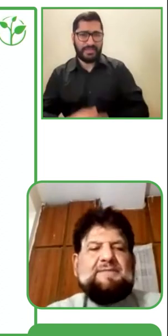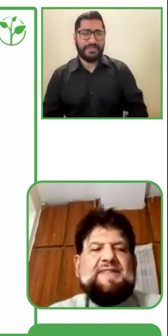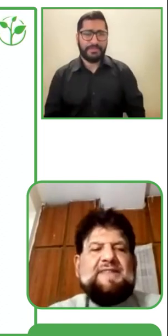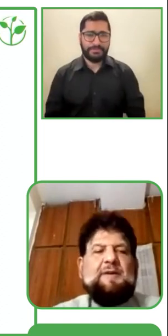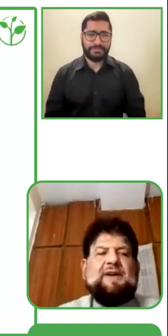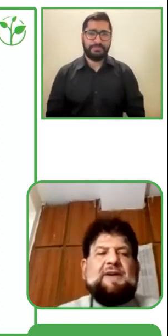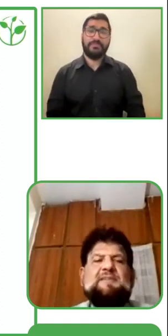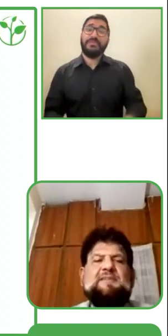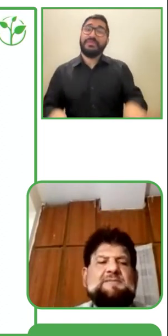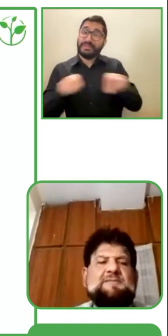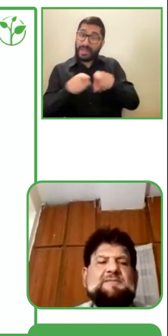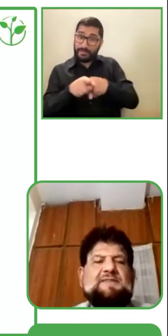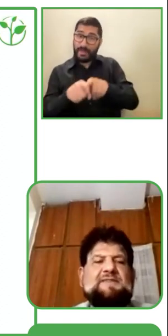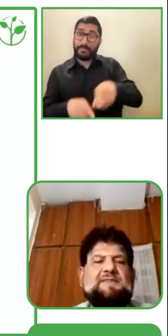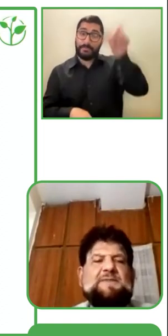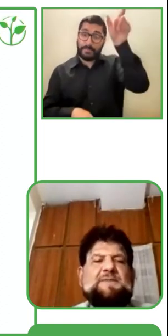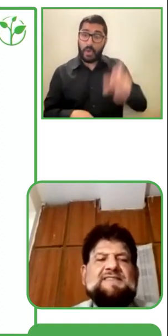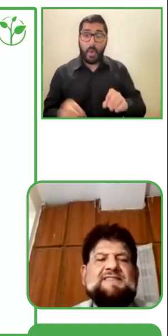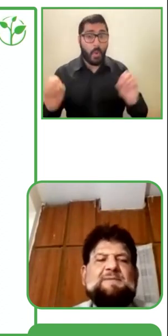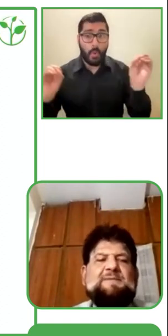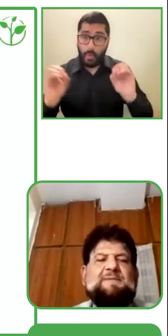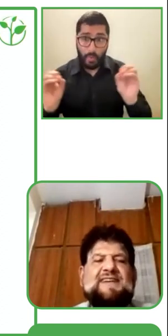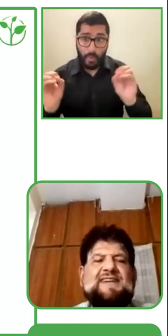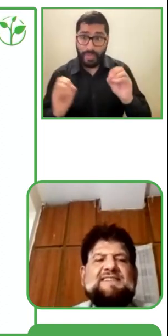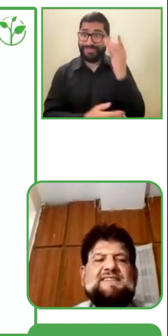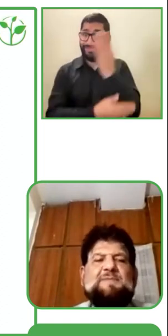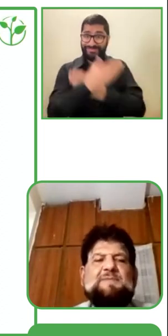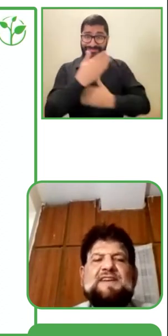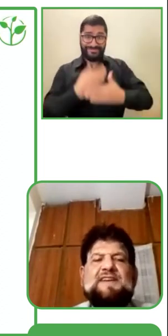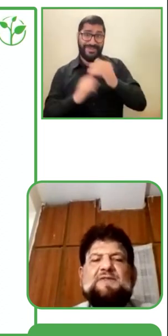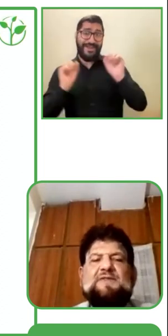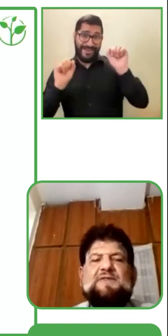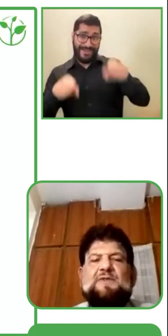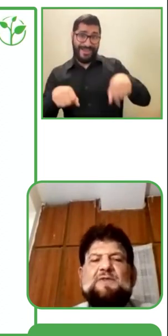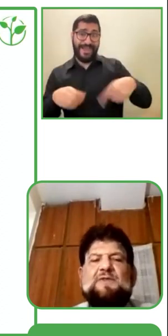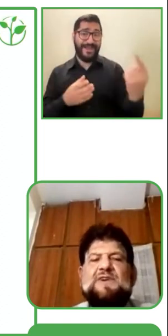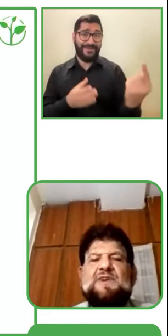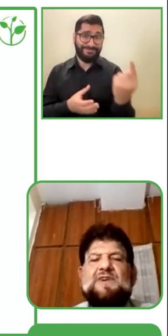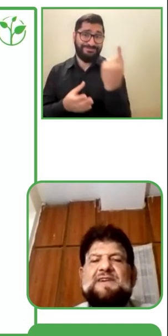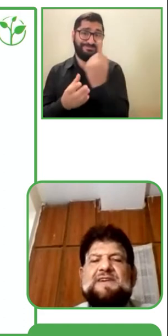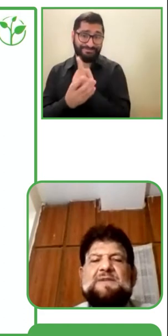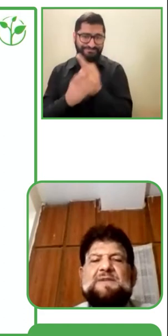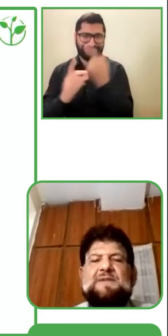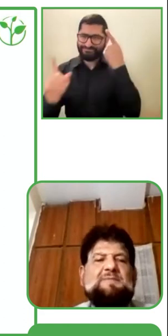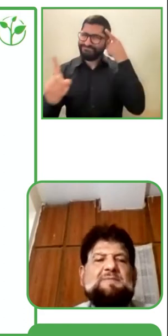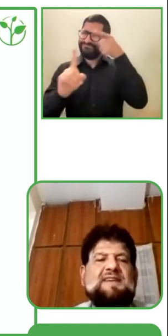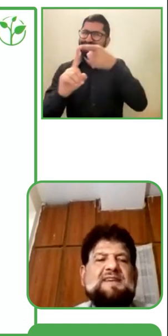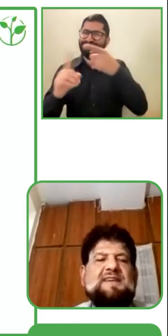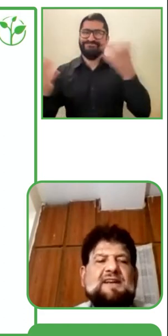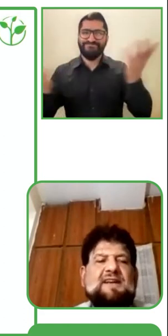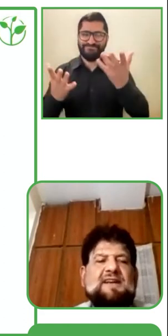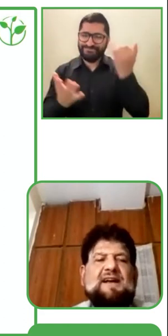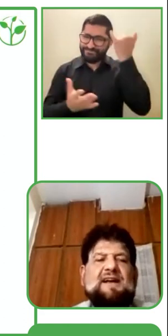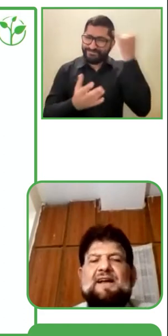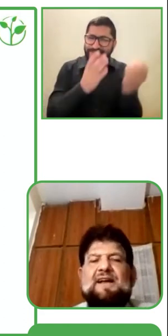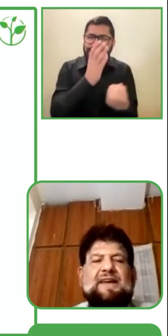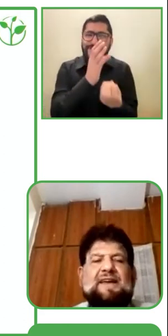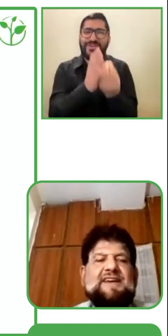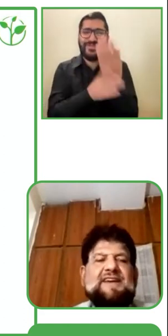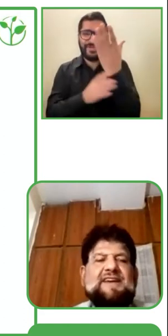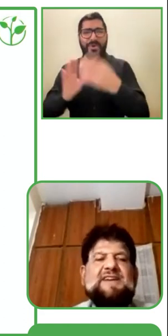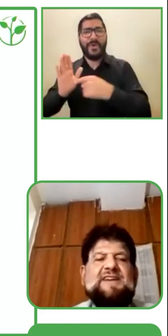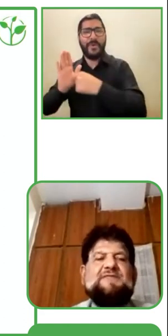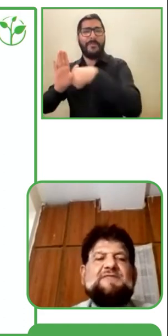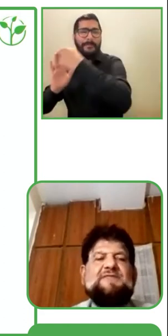The innovative aspect of this project is AABRAR runs this bicycle training program with 20 participants per month.